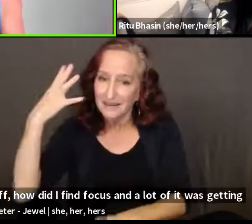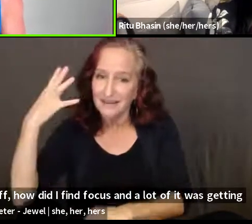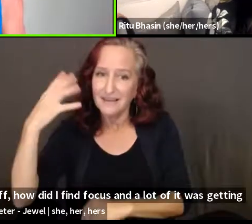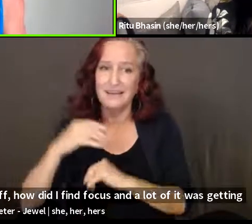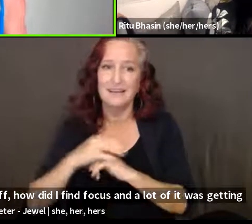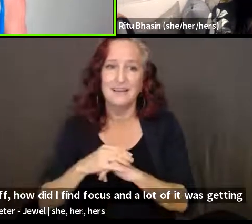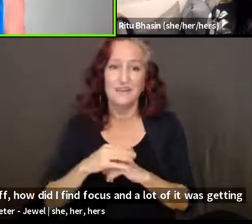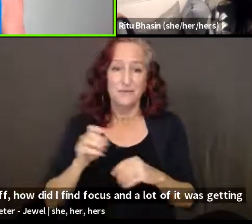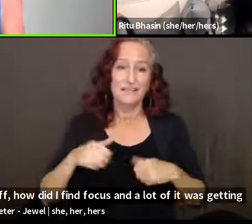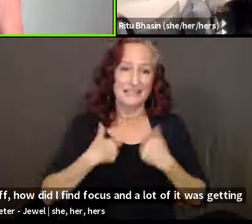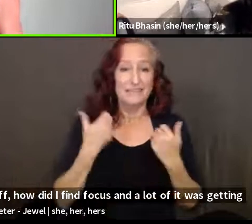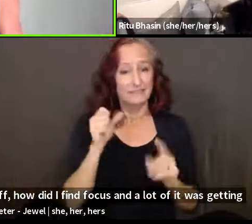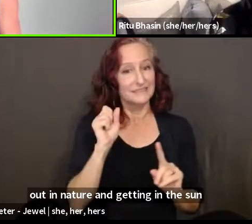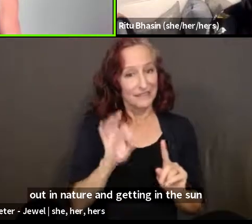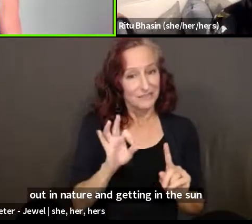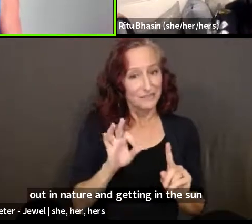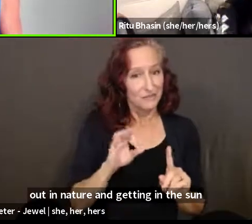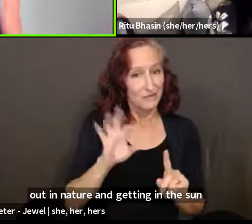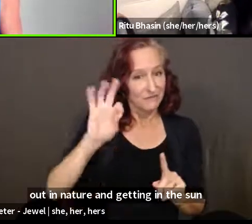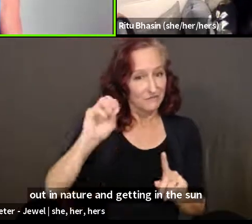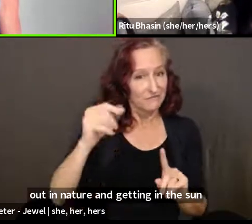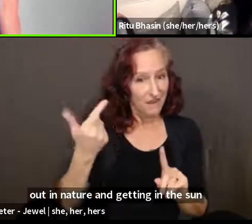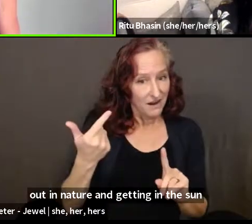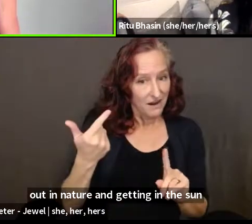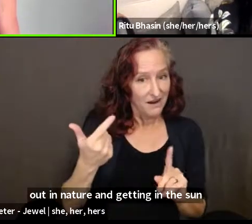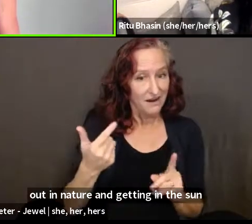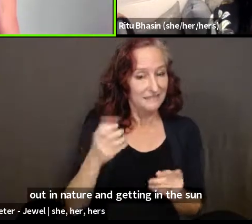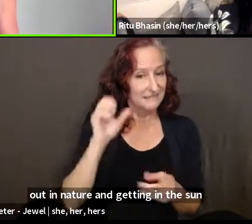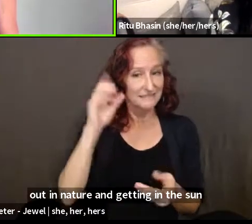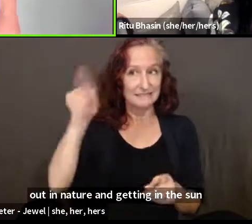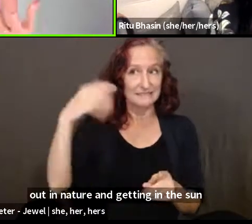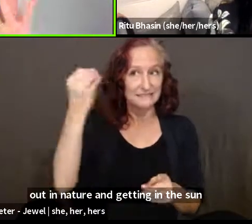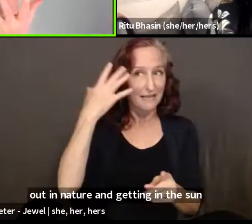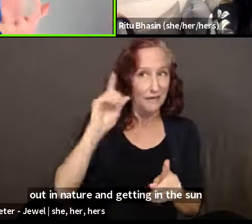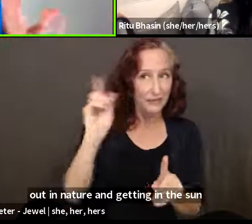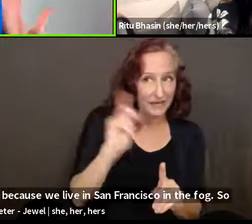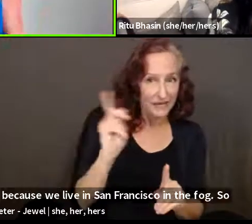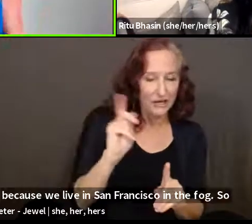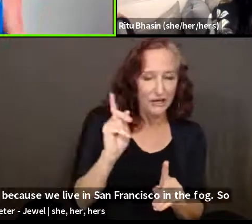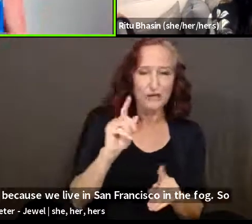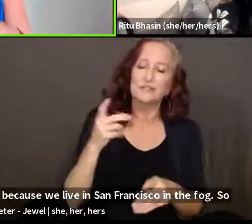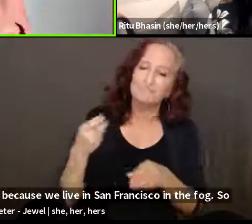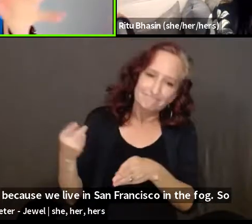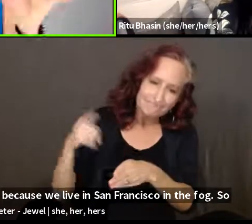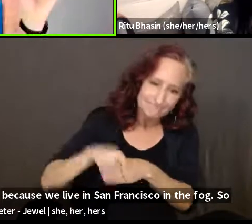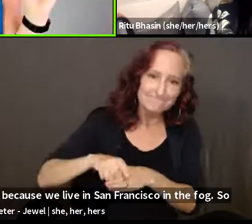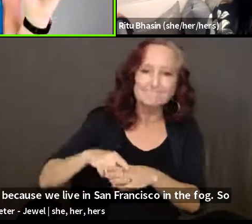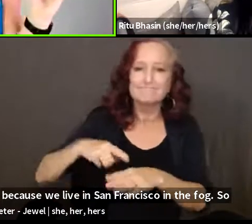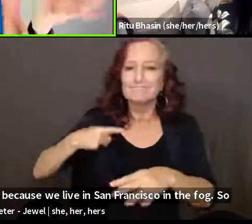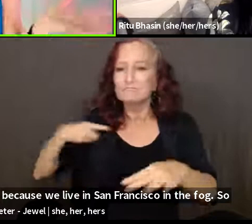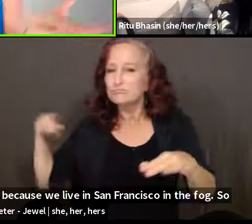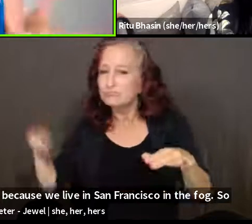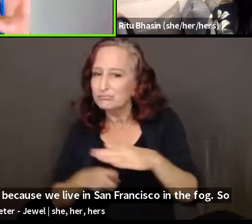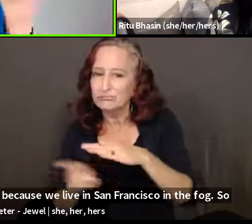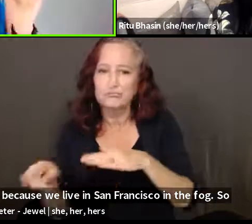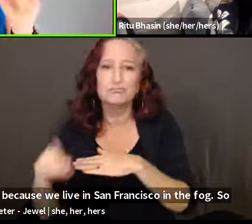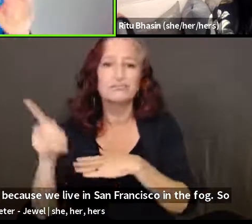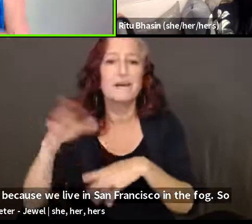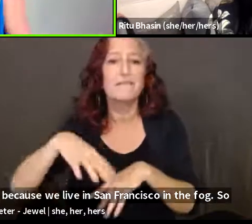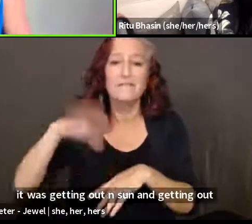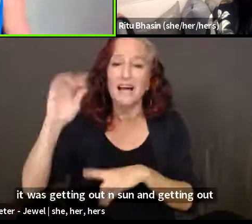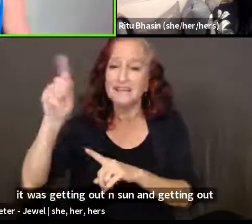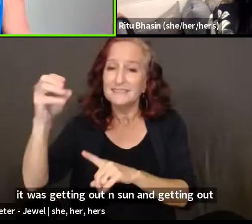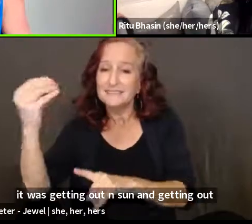in San Francisco in the fog. So it was getting out in the sun, getting out and being in fresh air